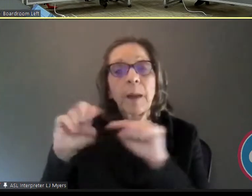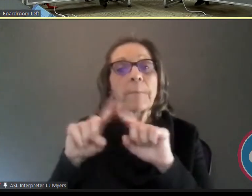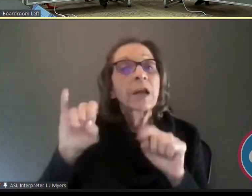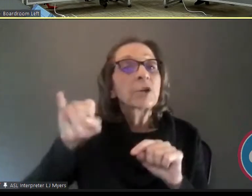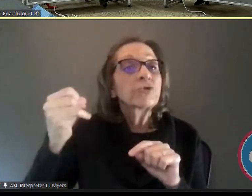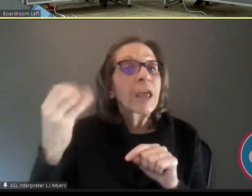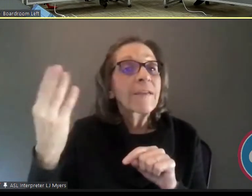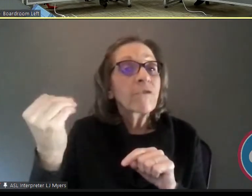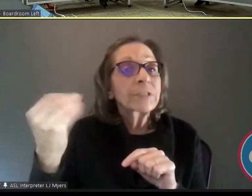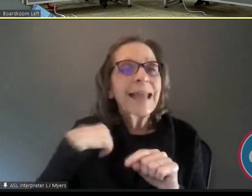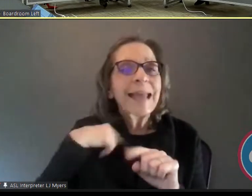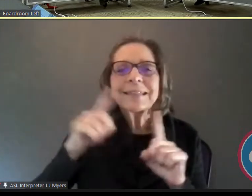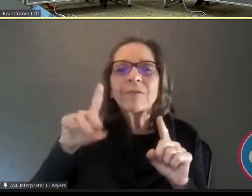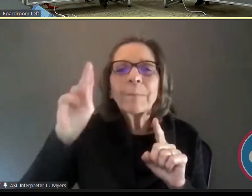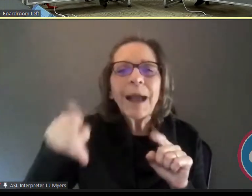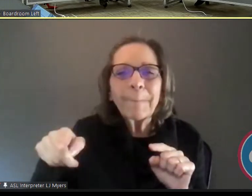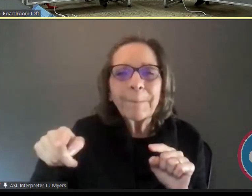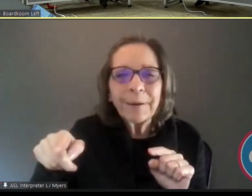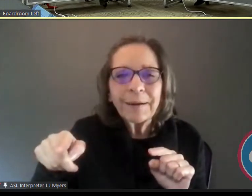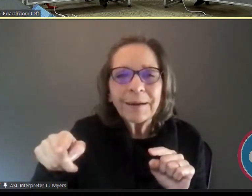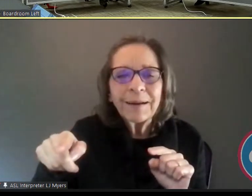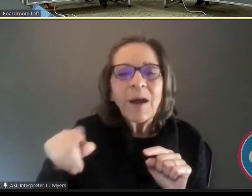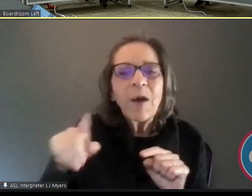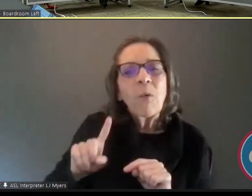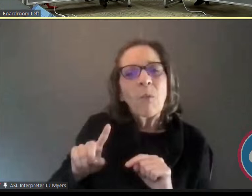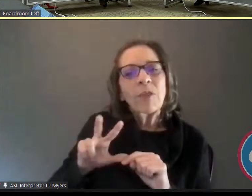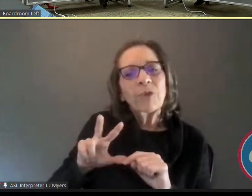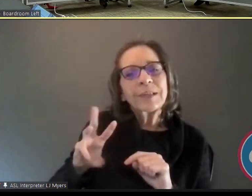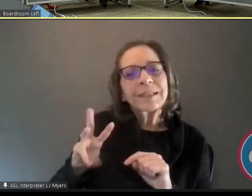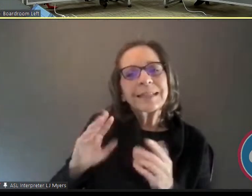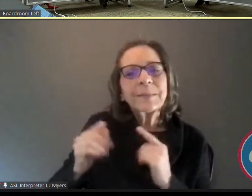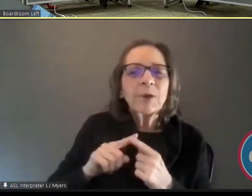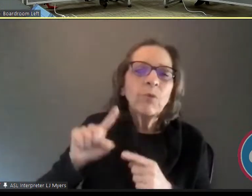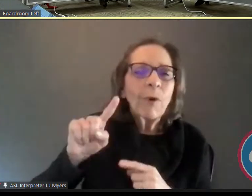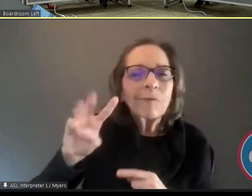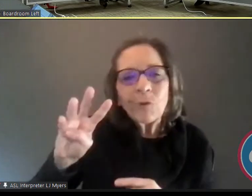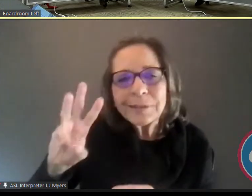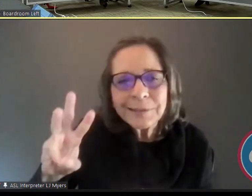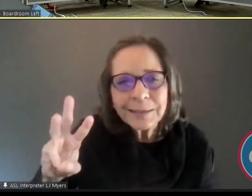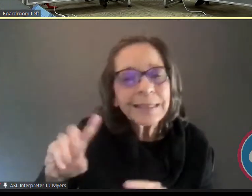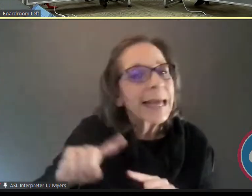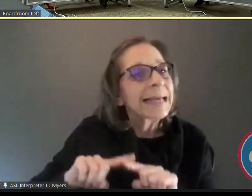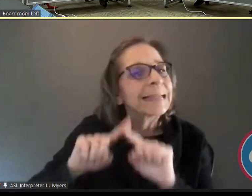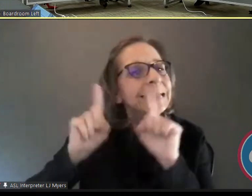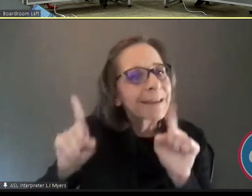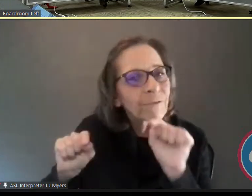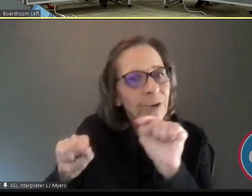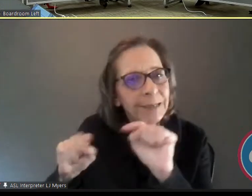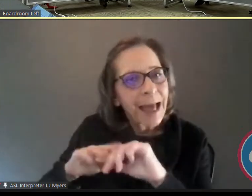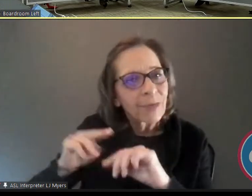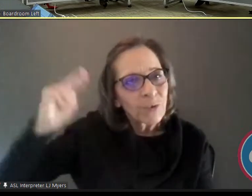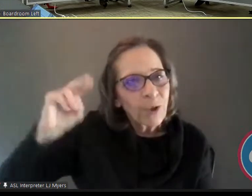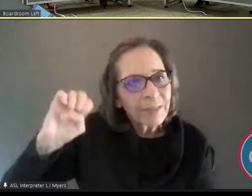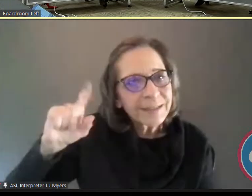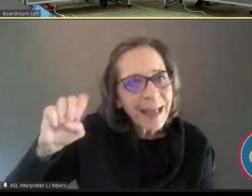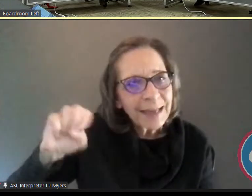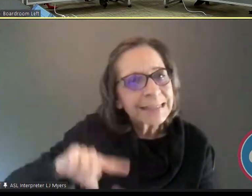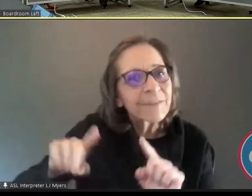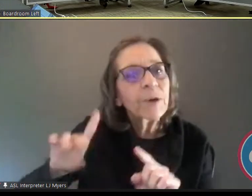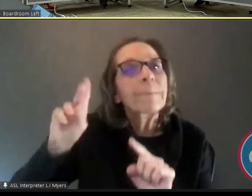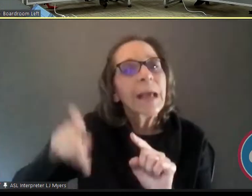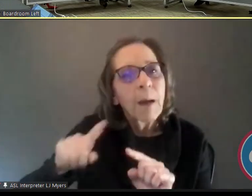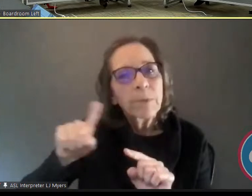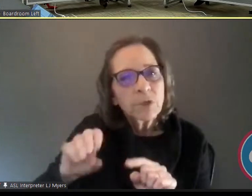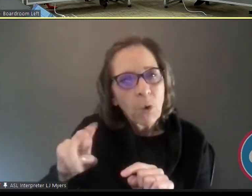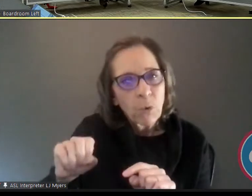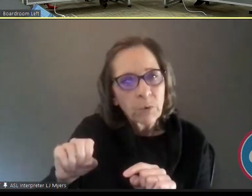has a different pickup than, or the 136 versus the 146. Those are different on the north side. They're different pickup zones,